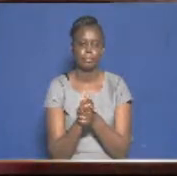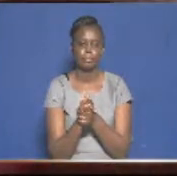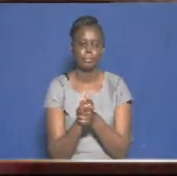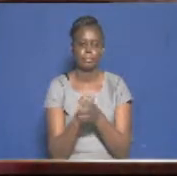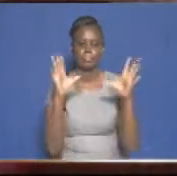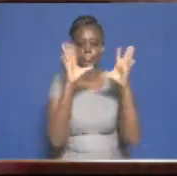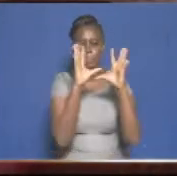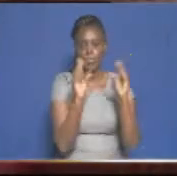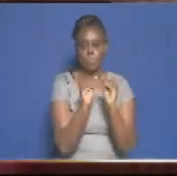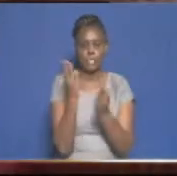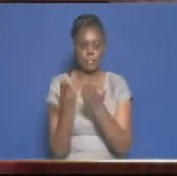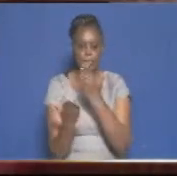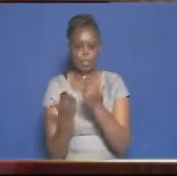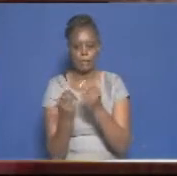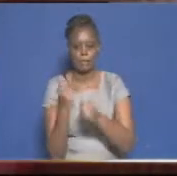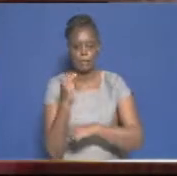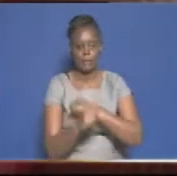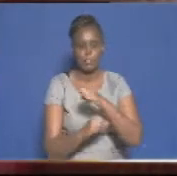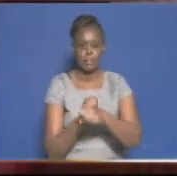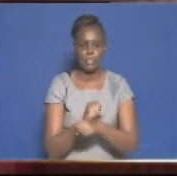Budget estimates